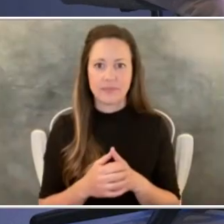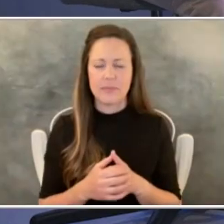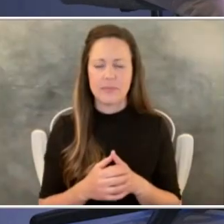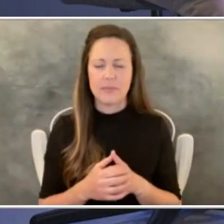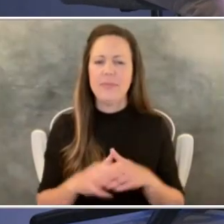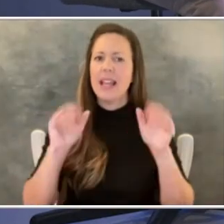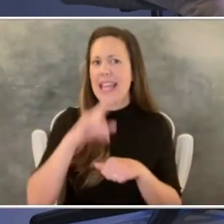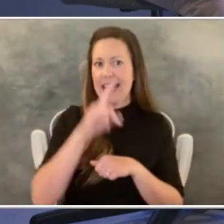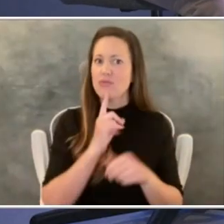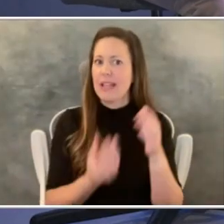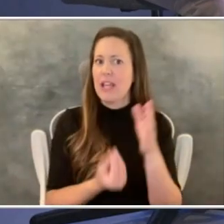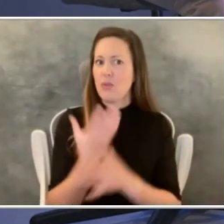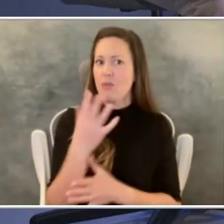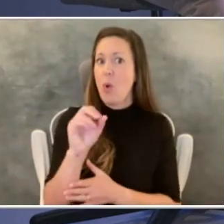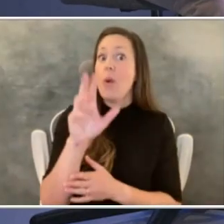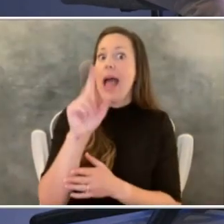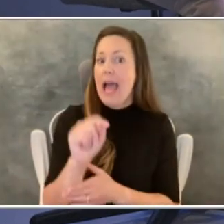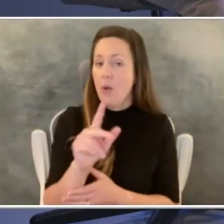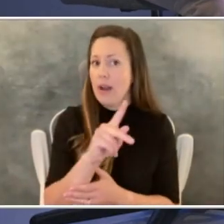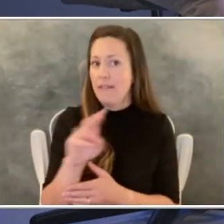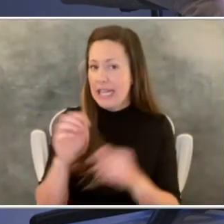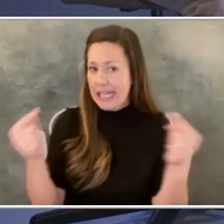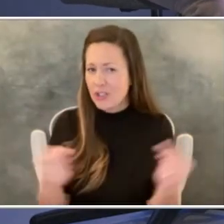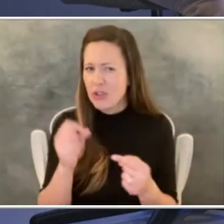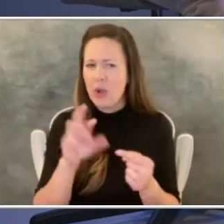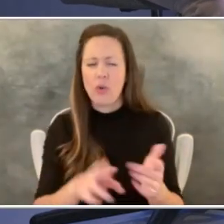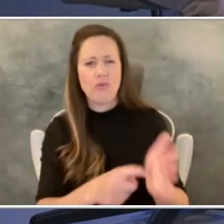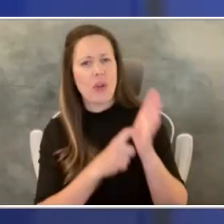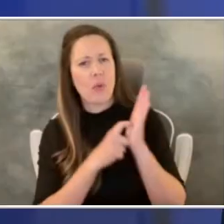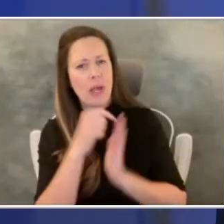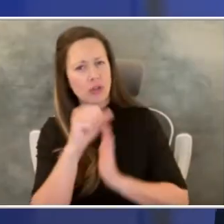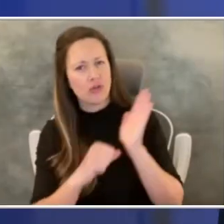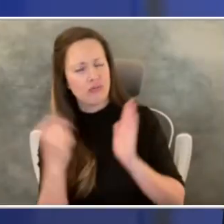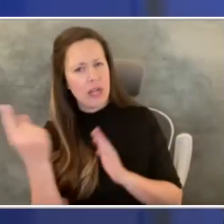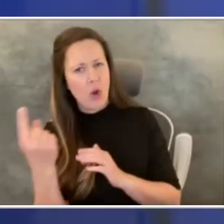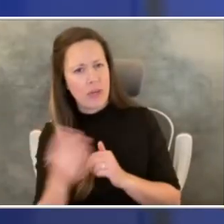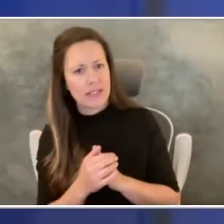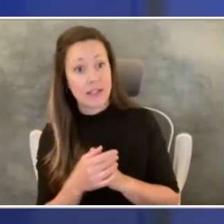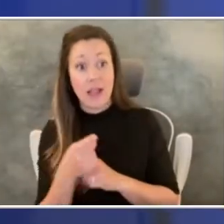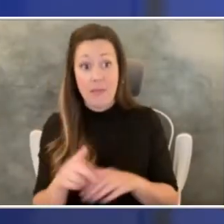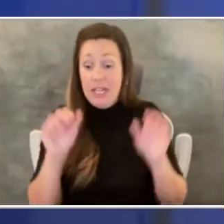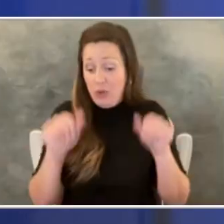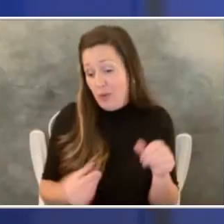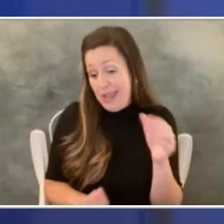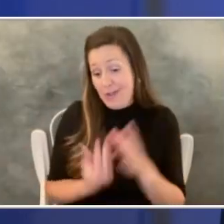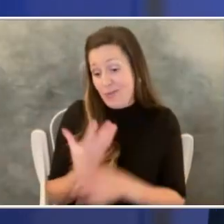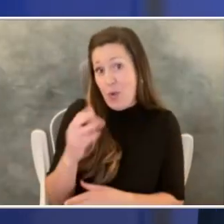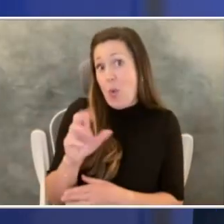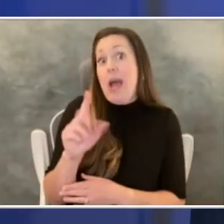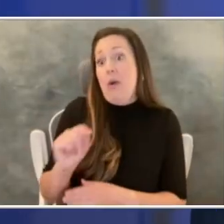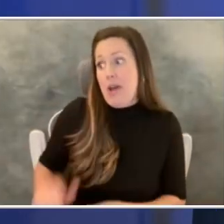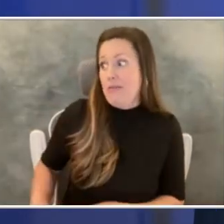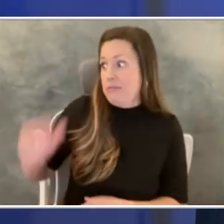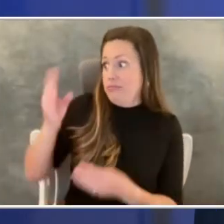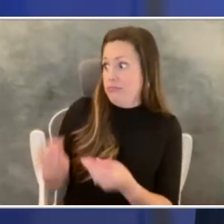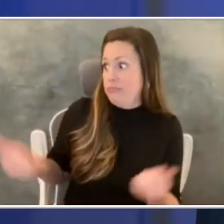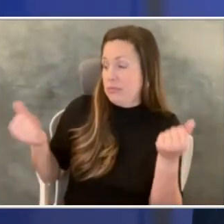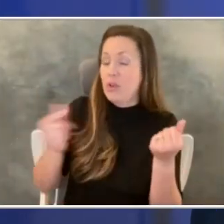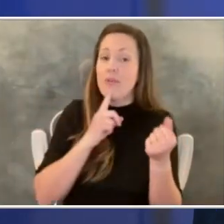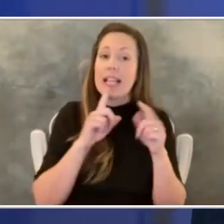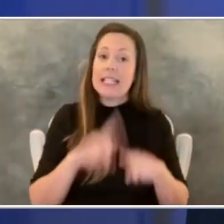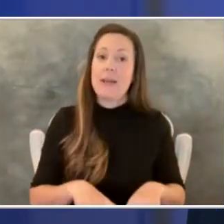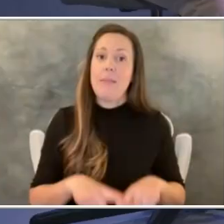require surgery? There's a lot of injuries that you can grow out of. It really just kind of depends on what structures are